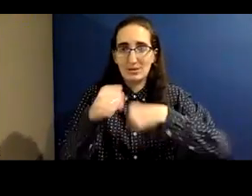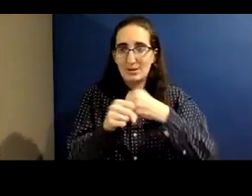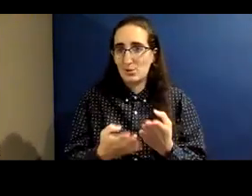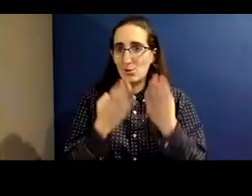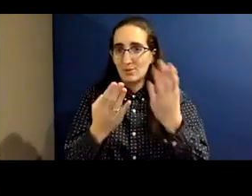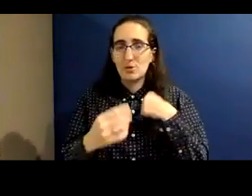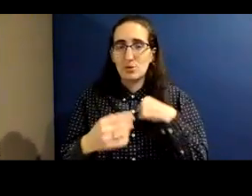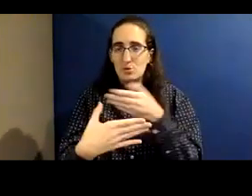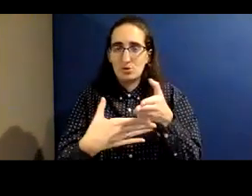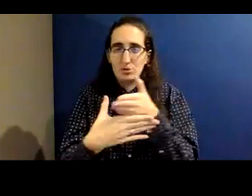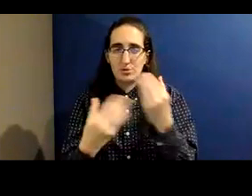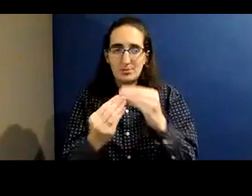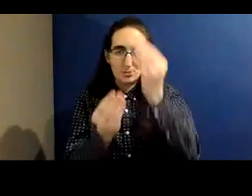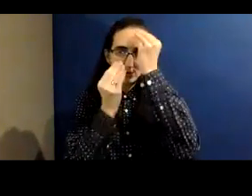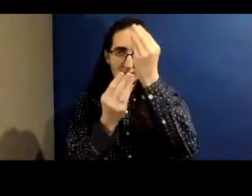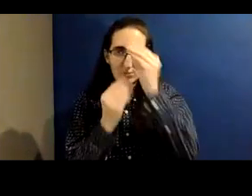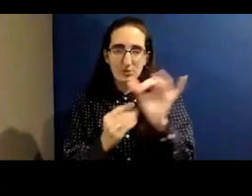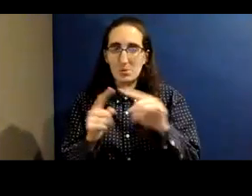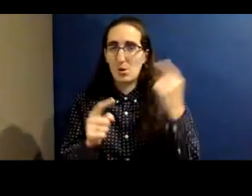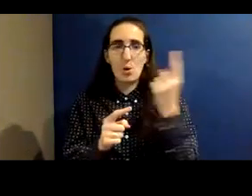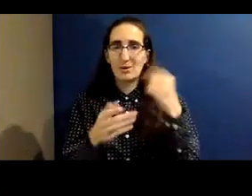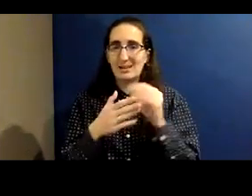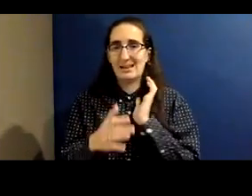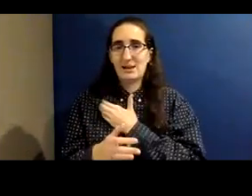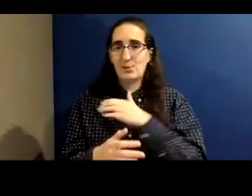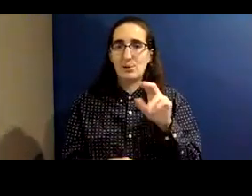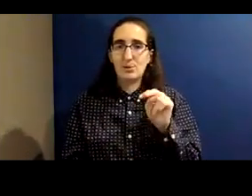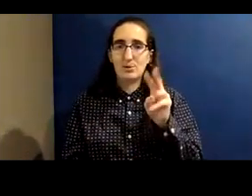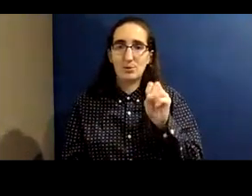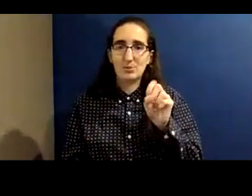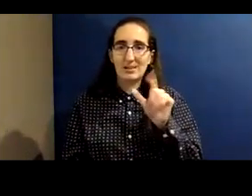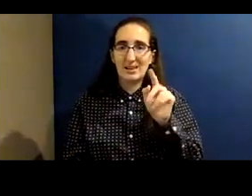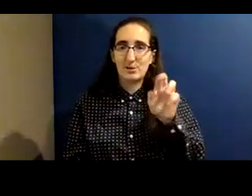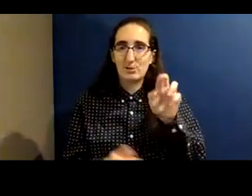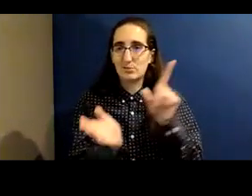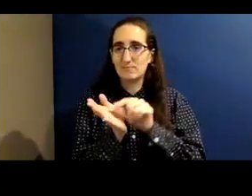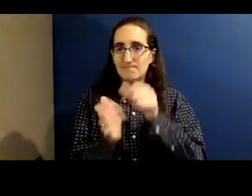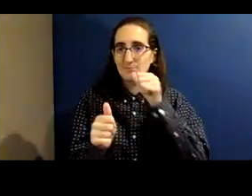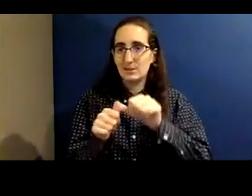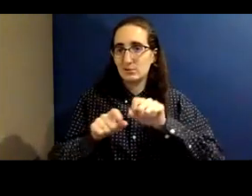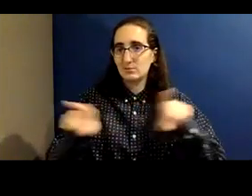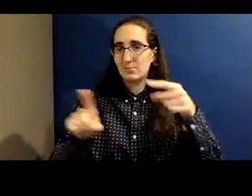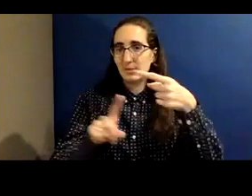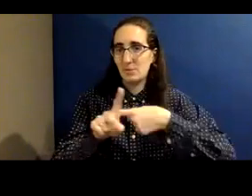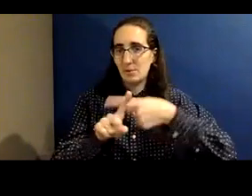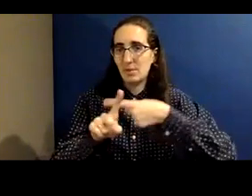be sharing that information as well, but it's always in our newsletter as we put those out every month.